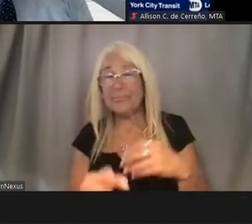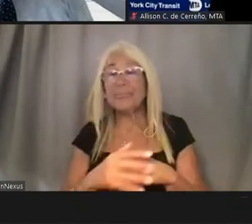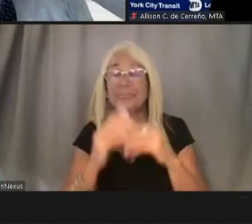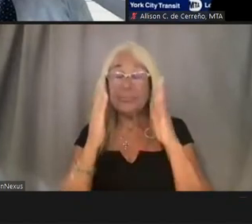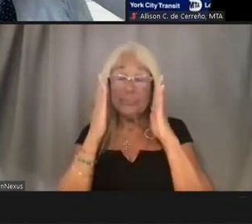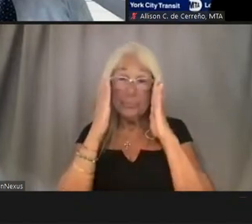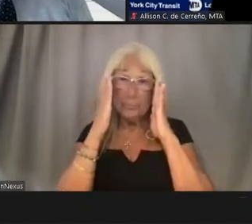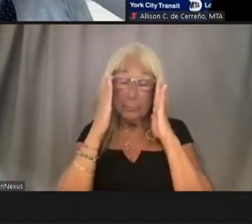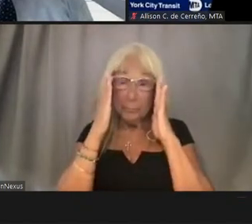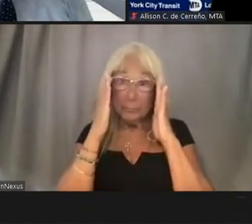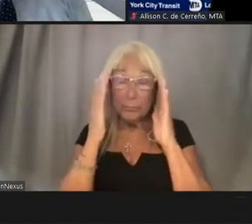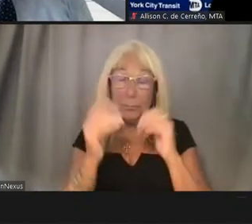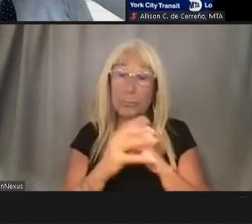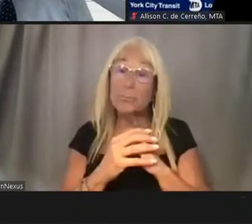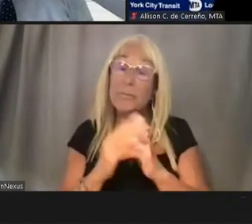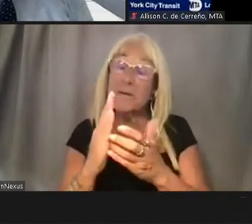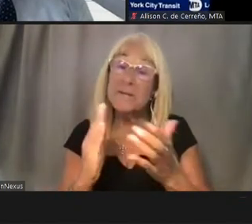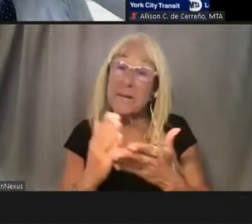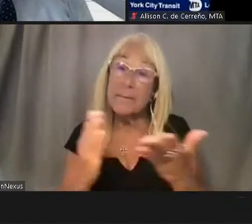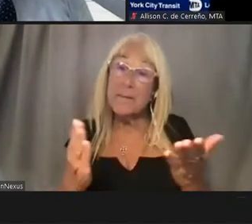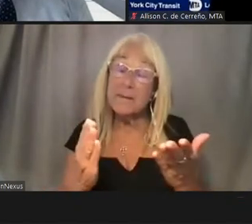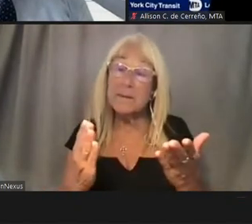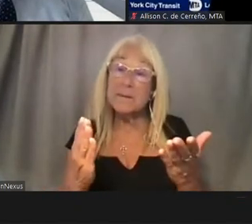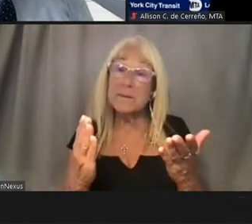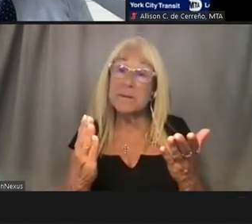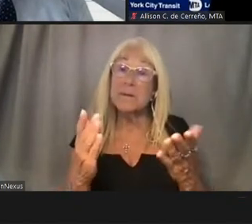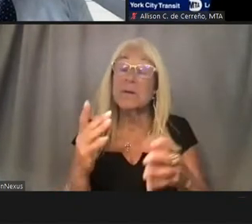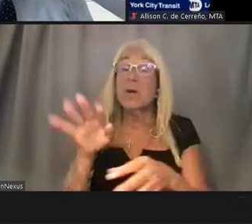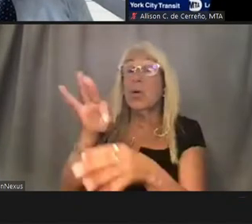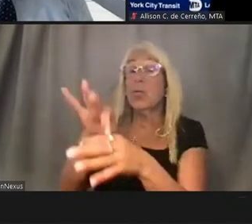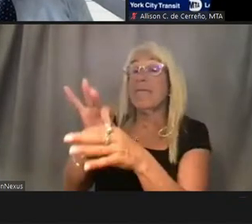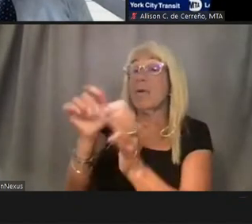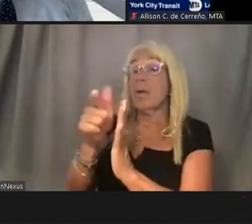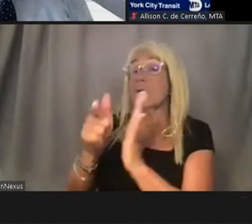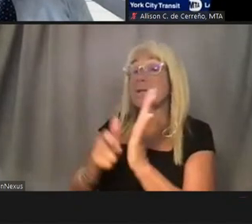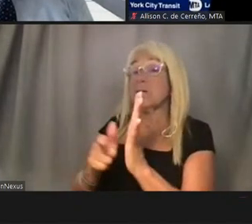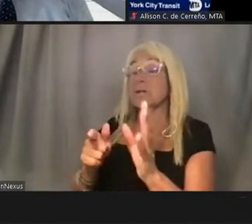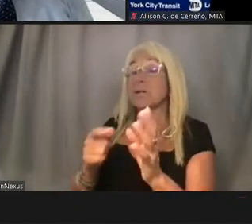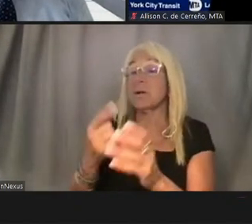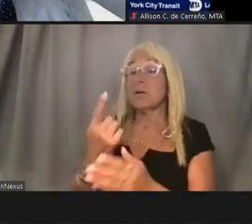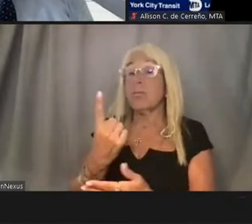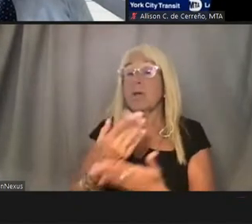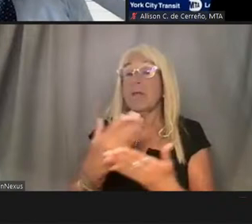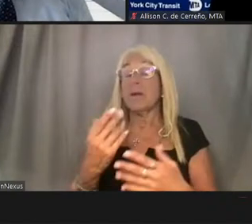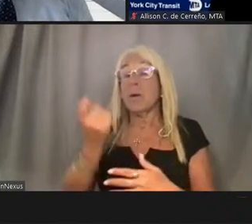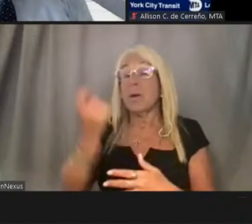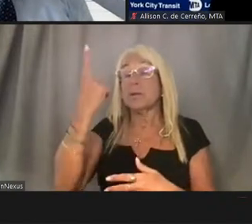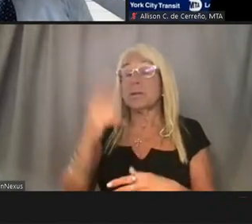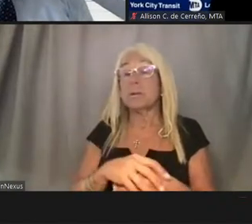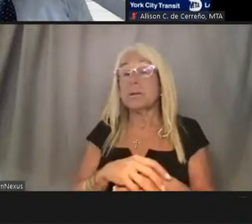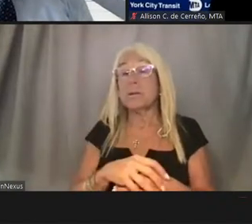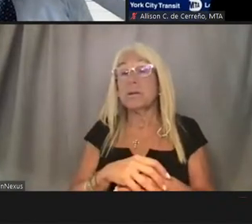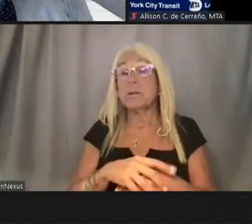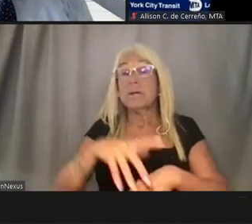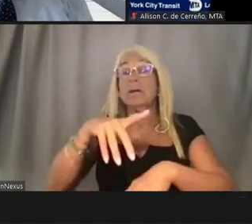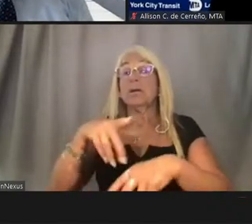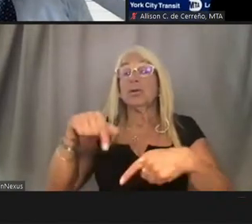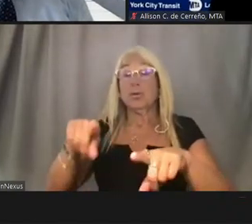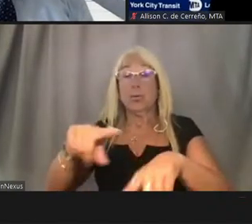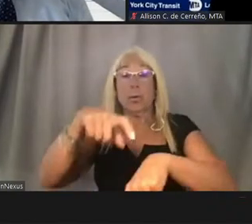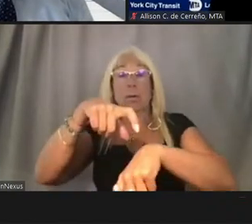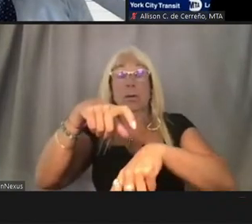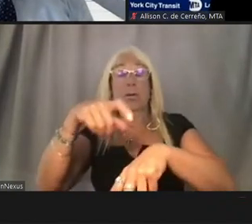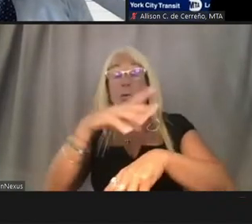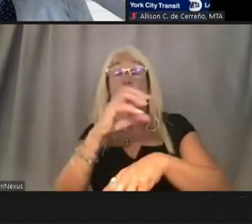and things that we had understood when we voted on this legislation one is uh around the time period to really